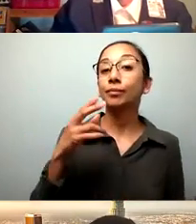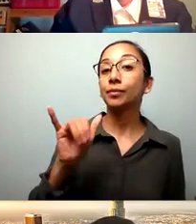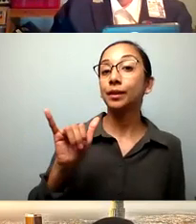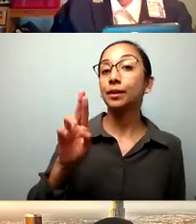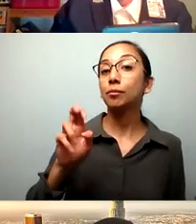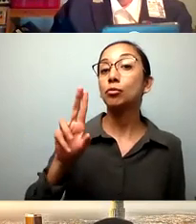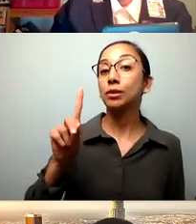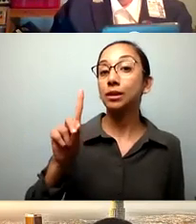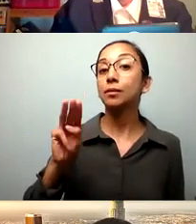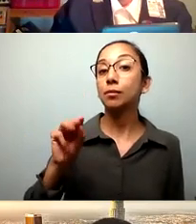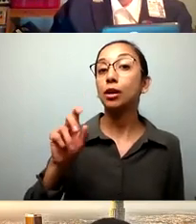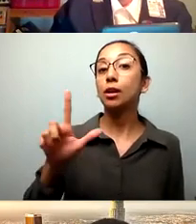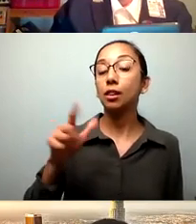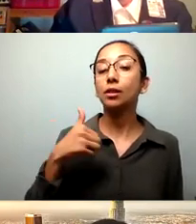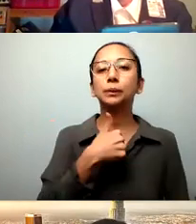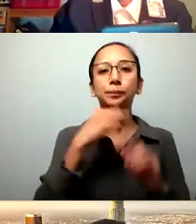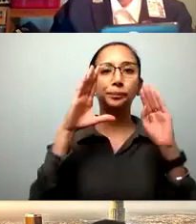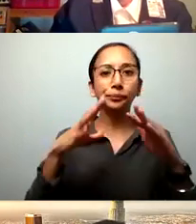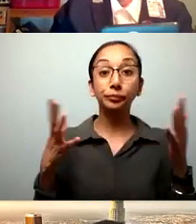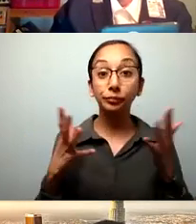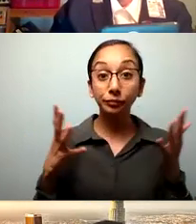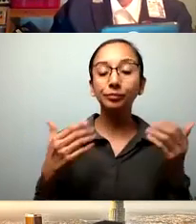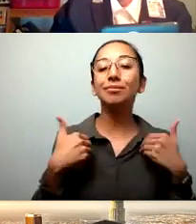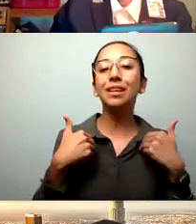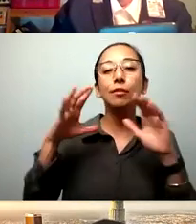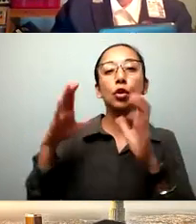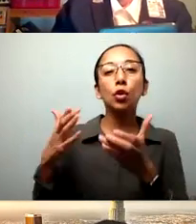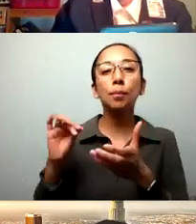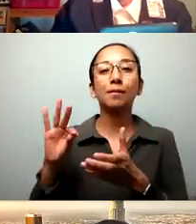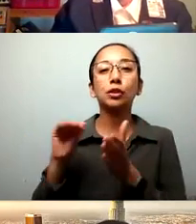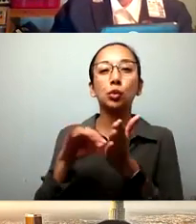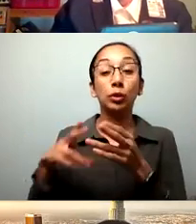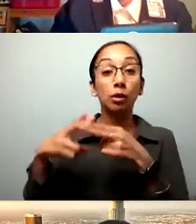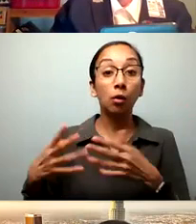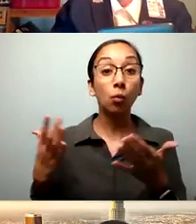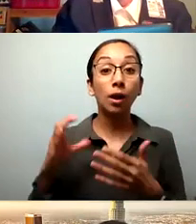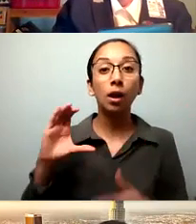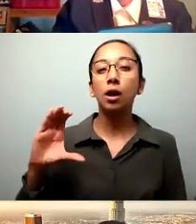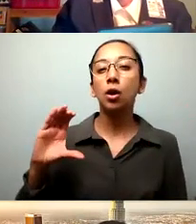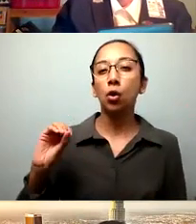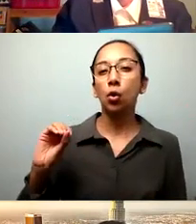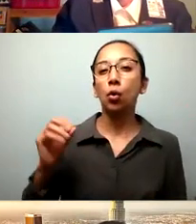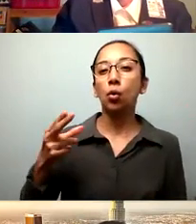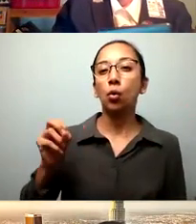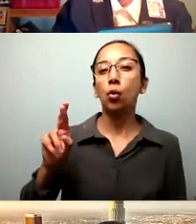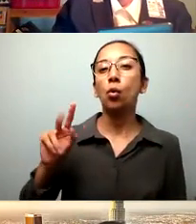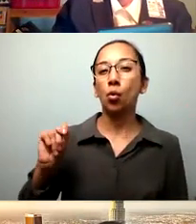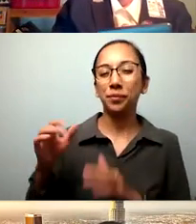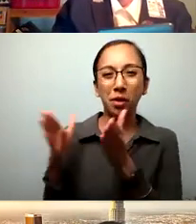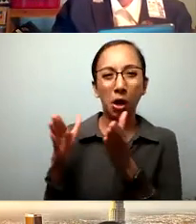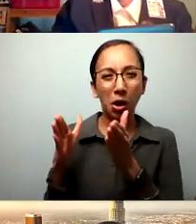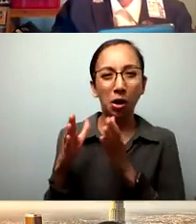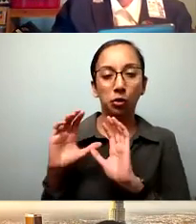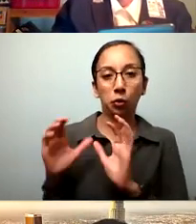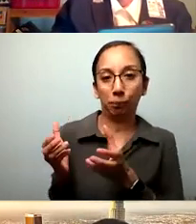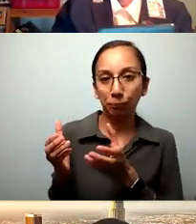we're really focusing on having cohorts of students, groups of students together, so that they